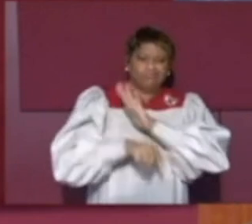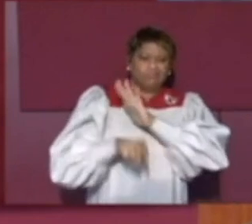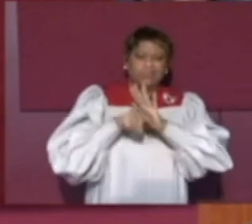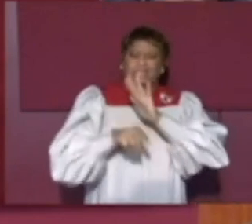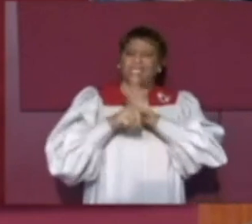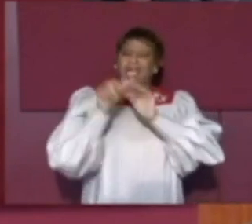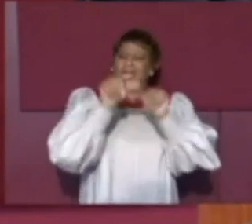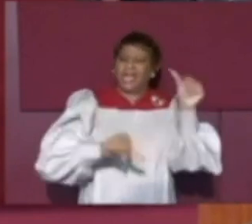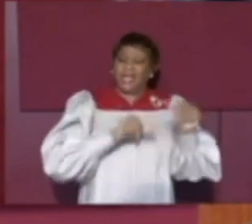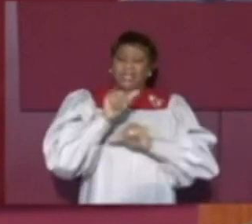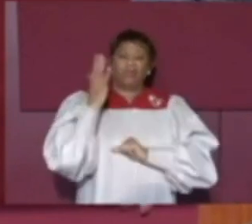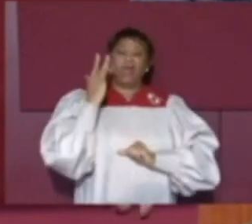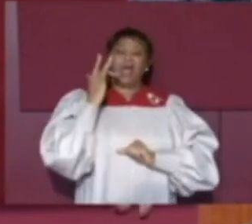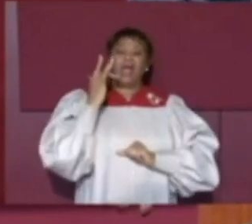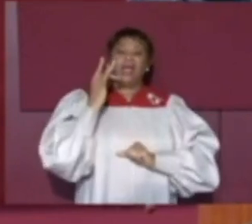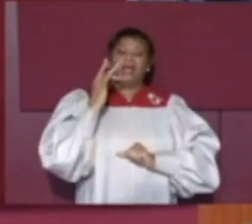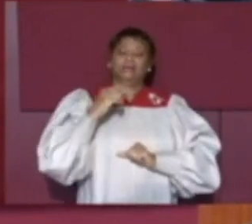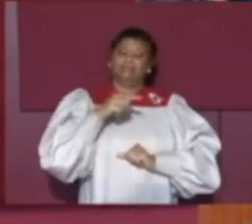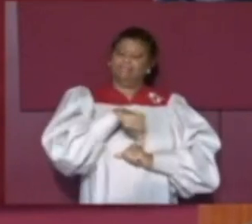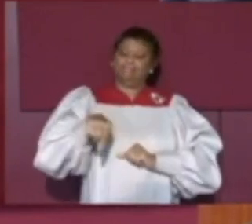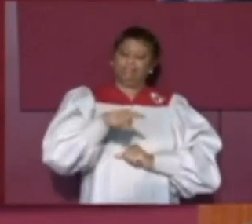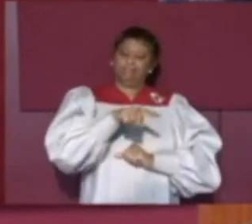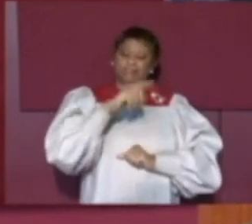because they don't agree.